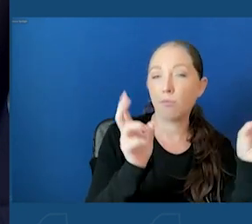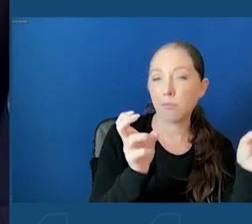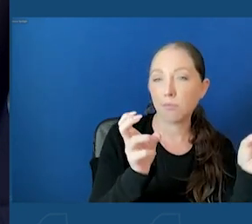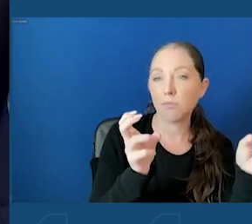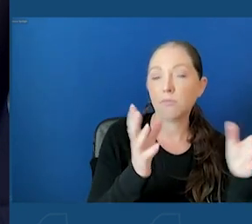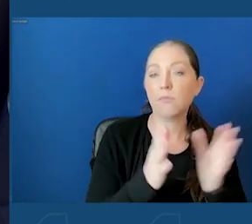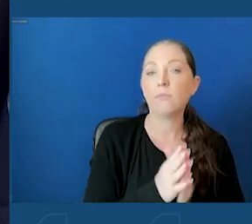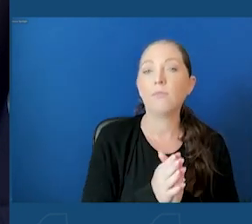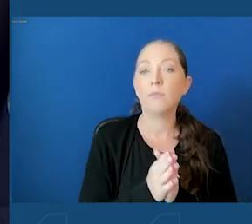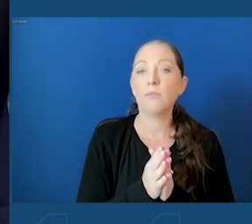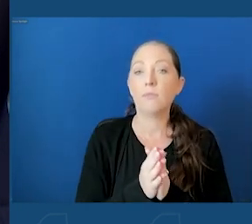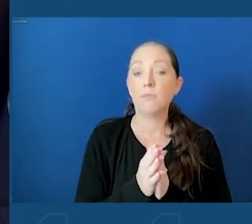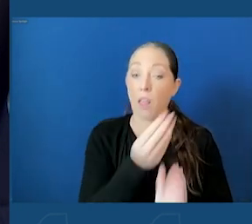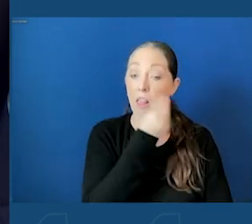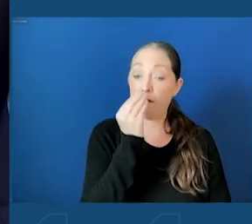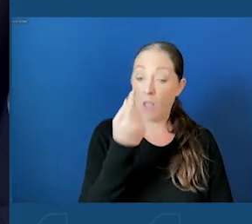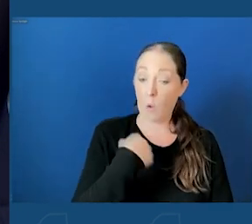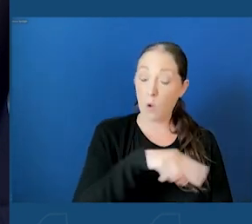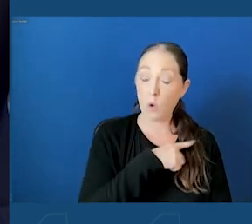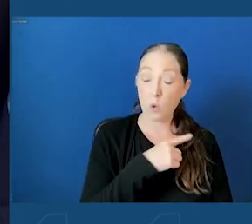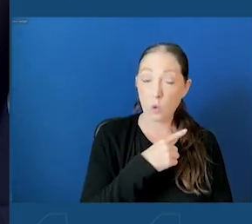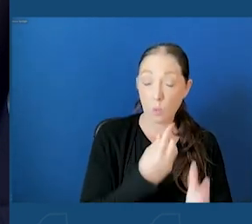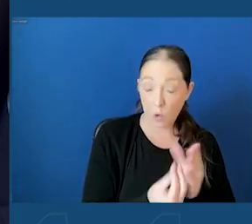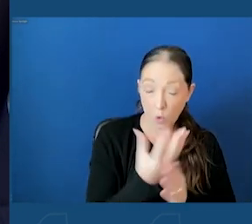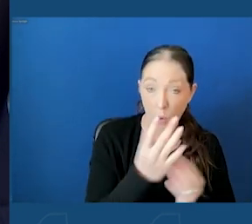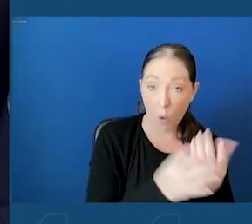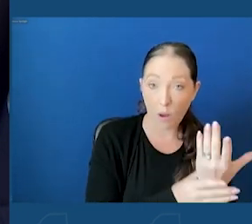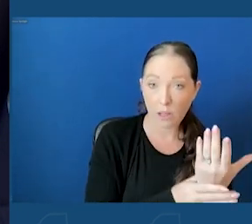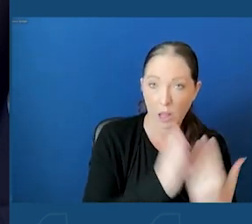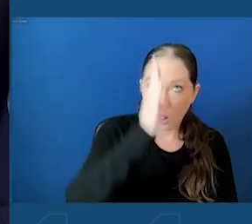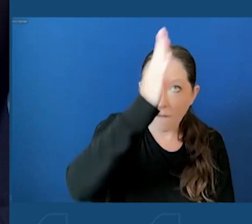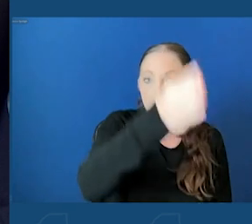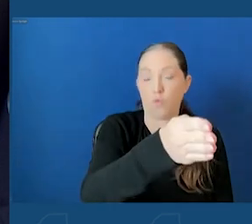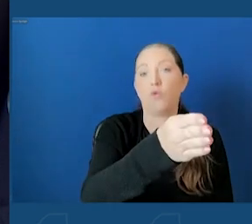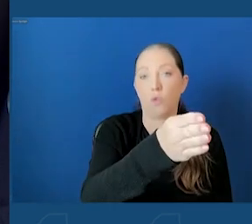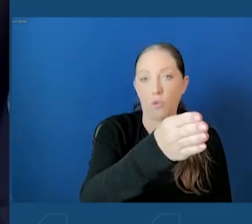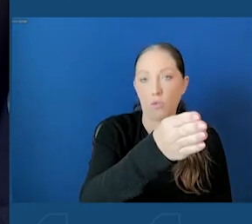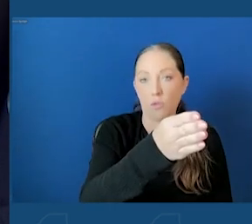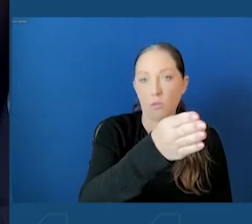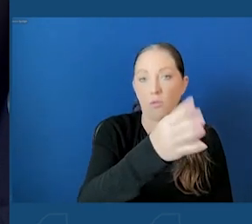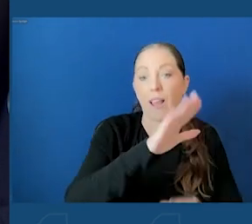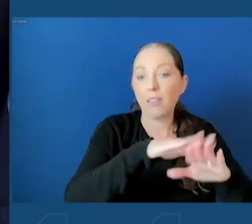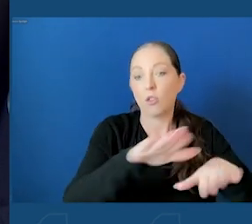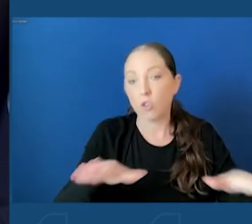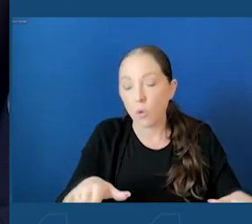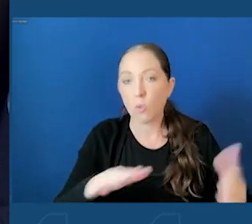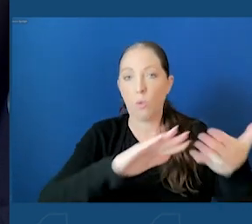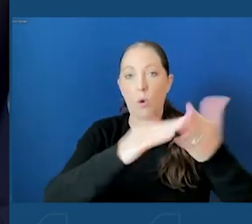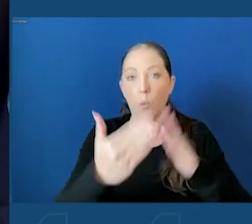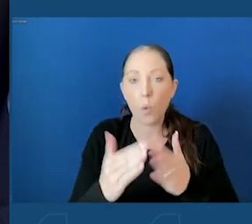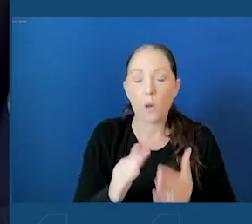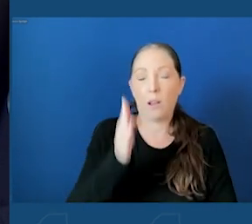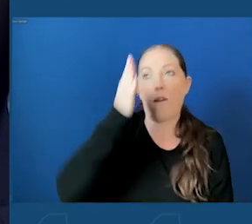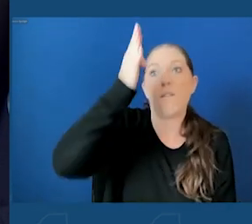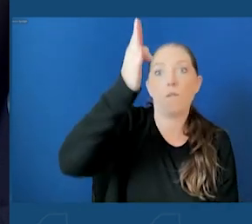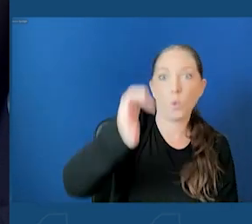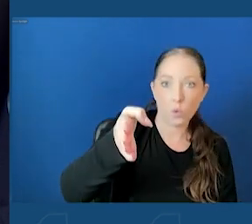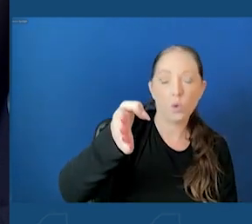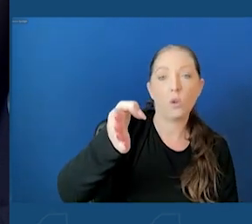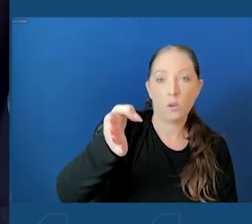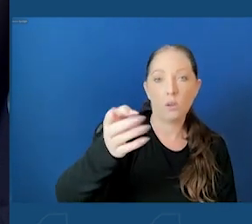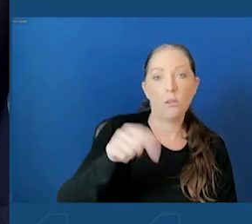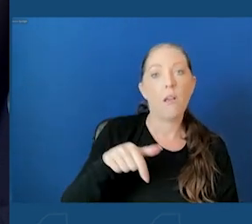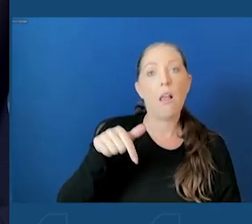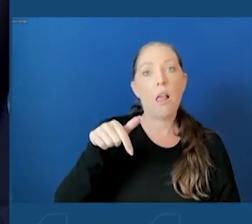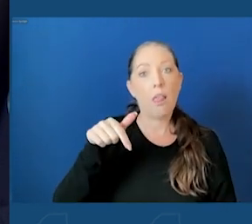flowers we are growing are the future of our children, the future of our community. And this is a turning